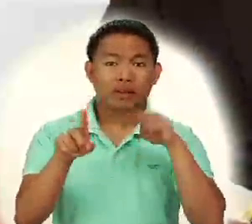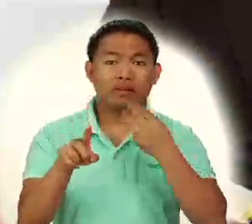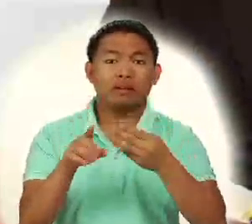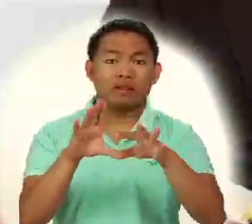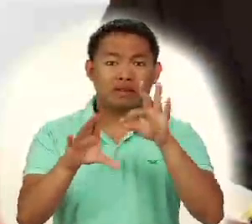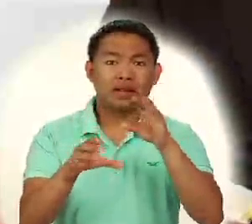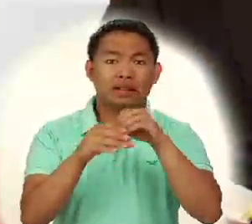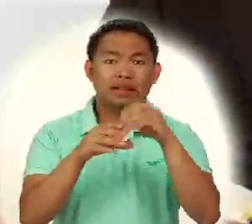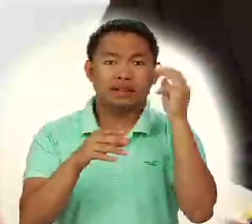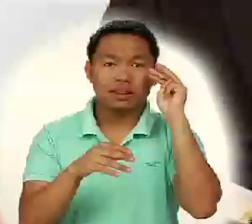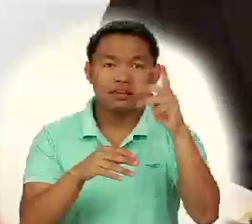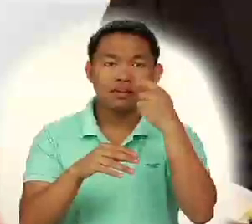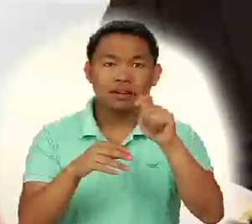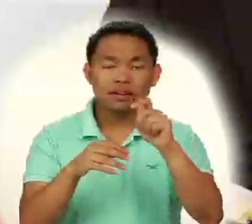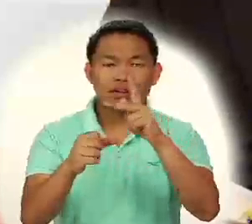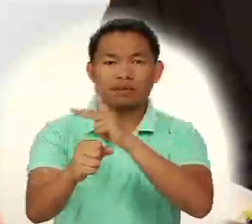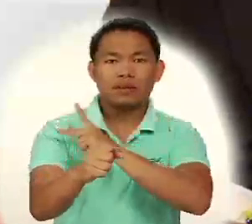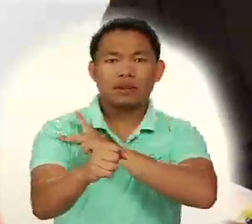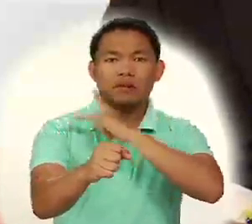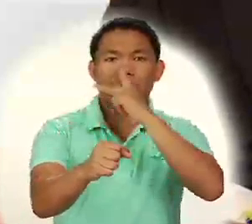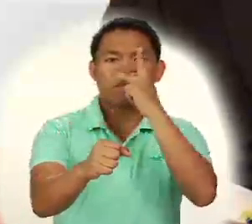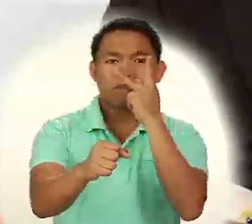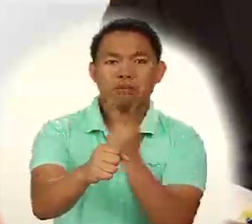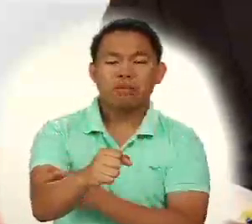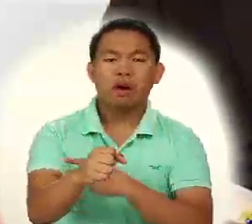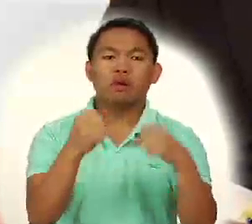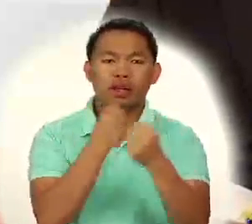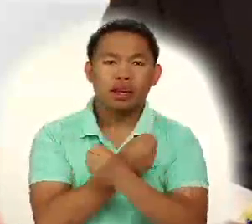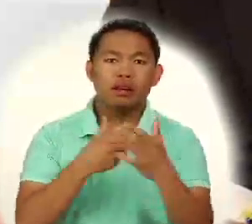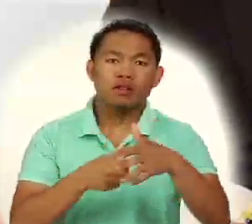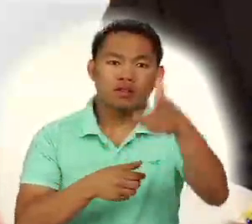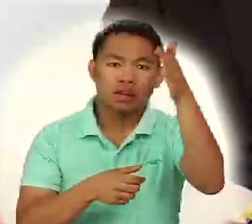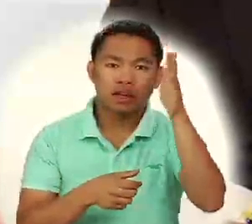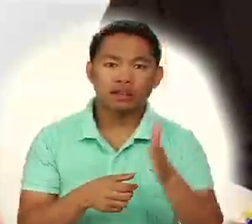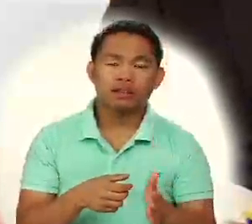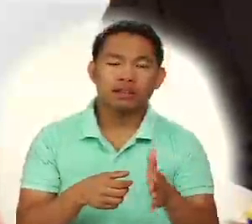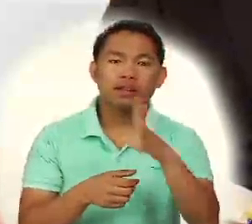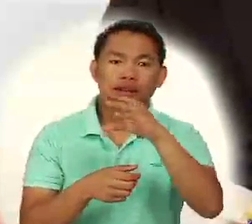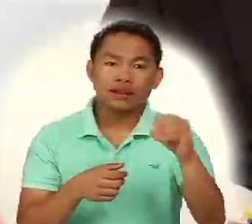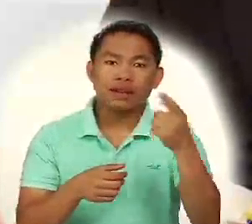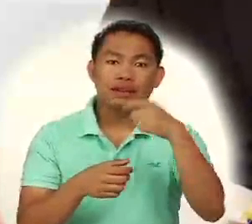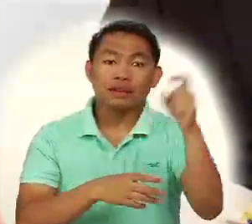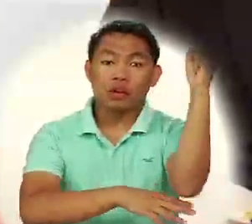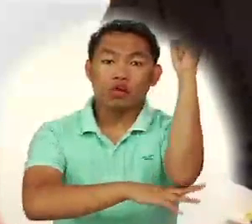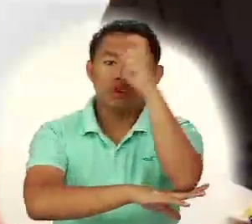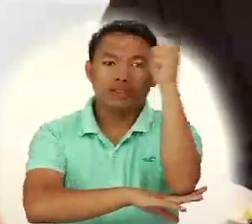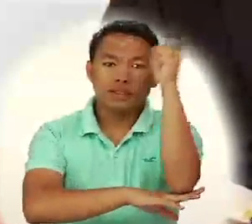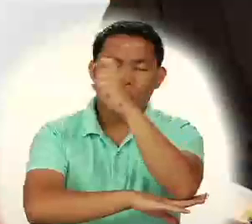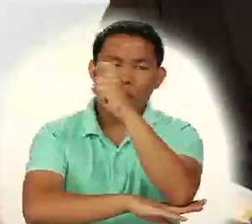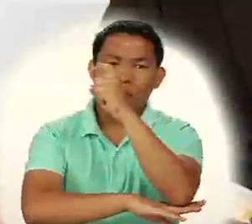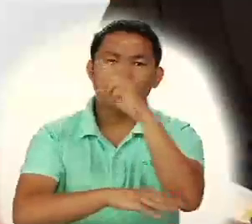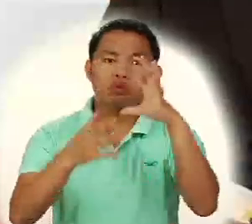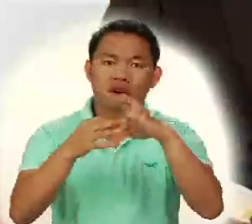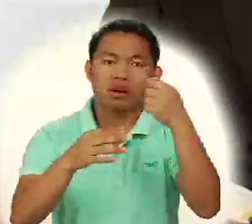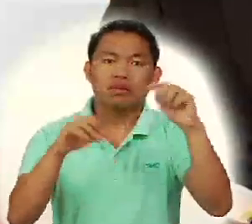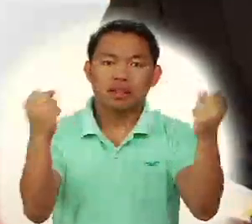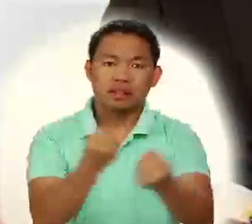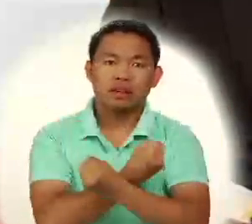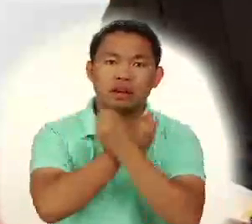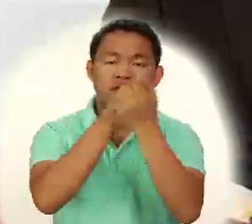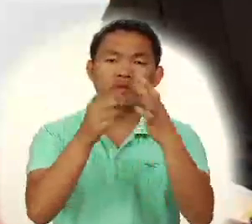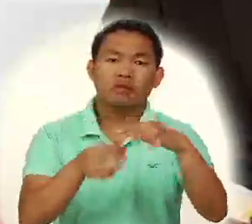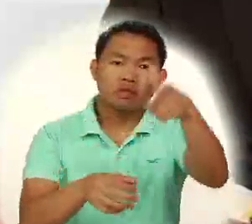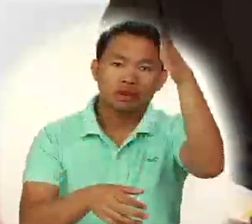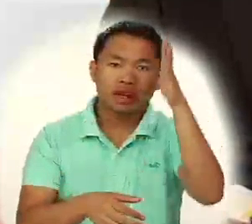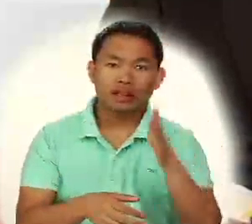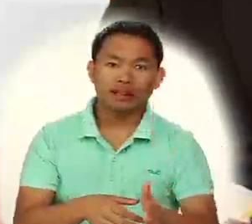we find in Him the power of the love of God and the wisdom of the love